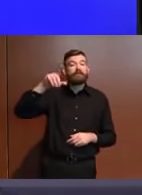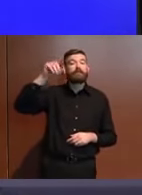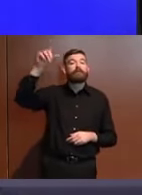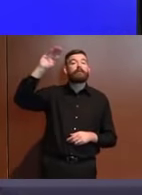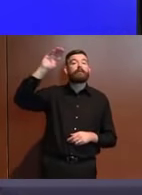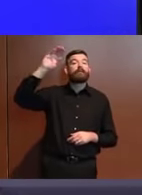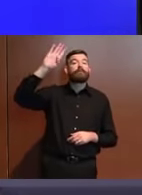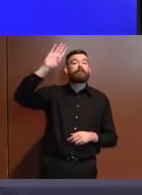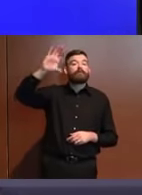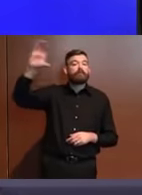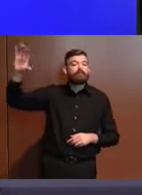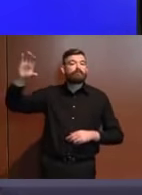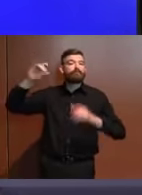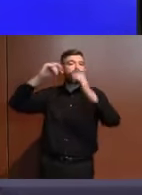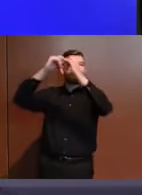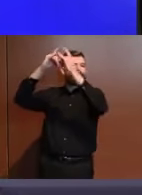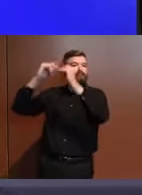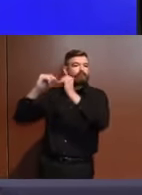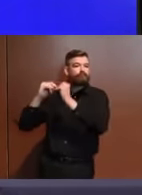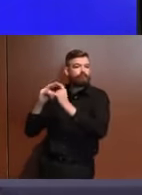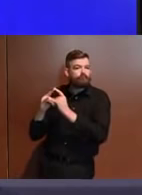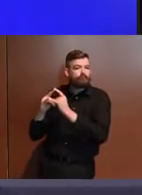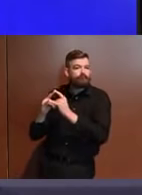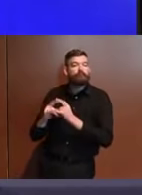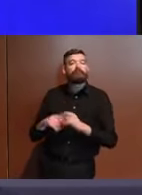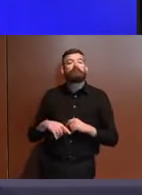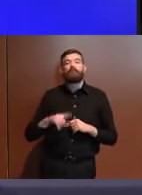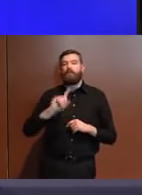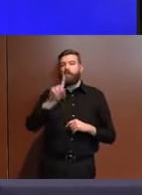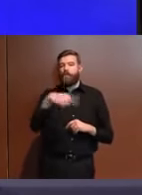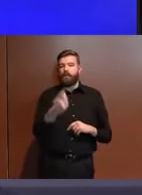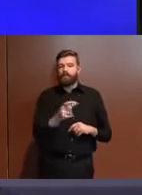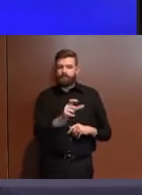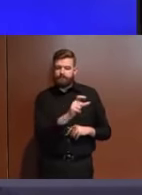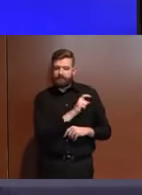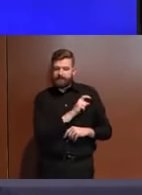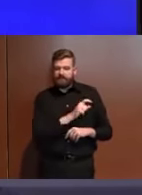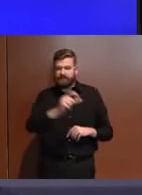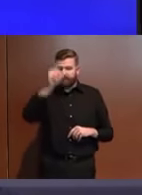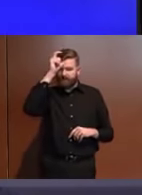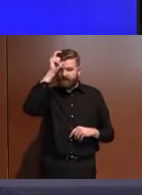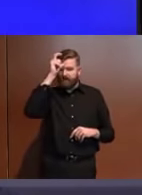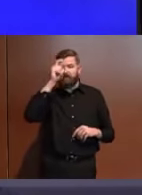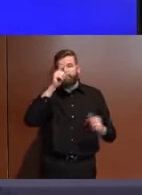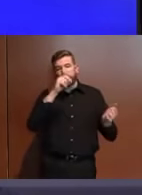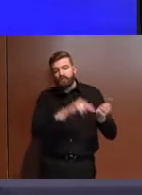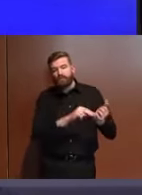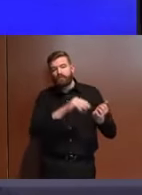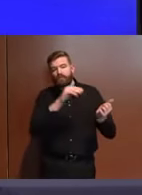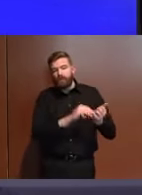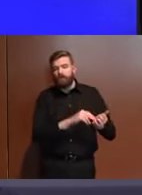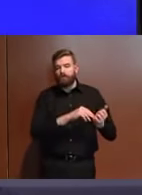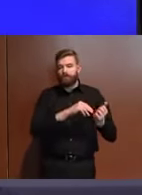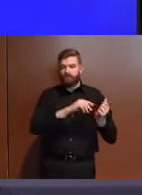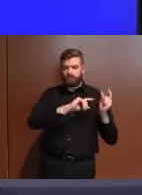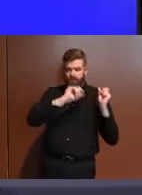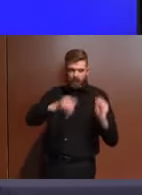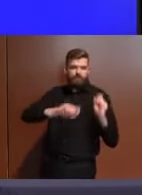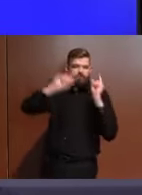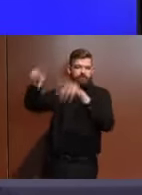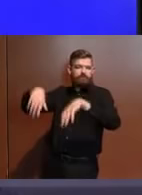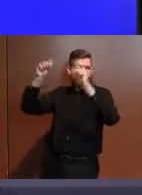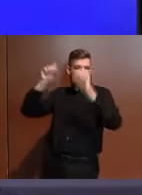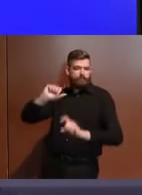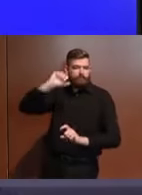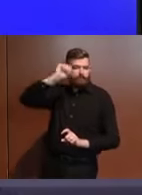first responder. You got to show your proper ID to that effect. Secondly, anything on the field hospital that your team is helping construct.